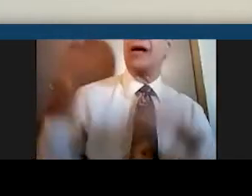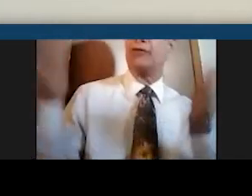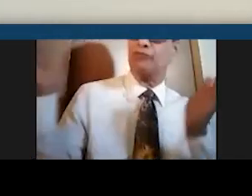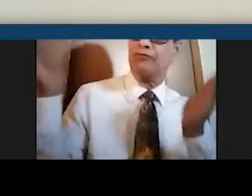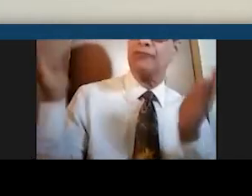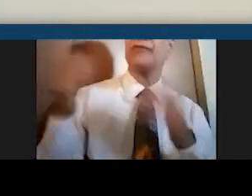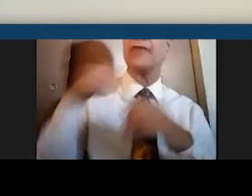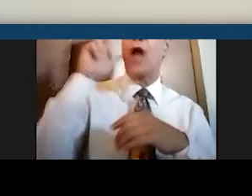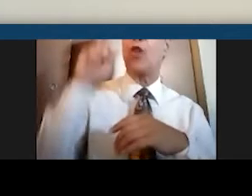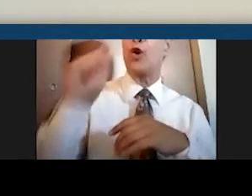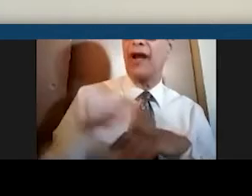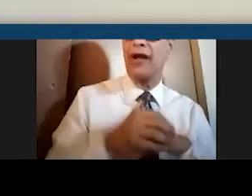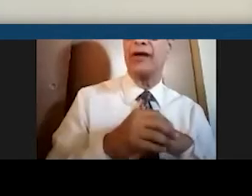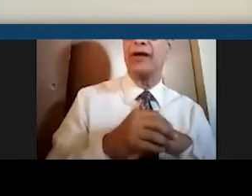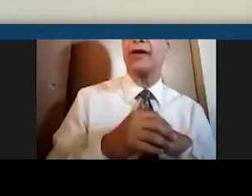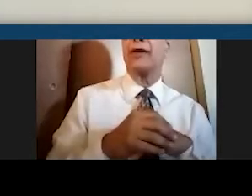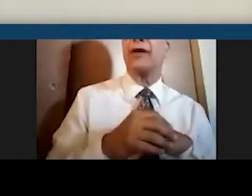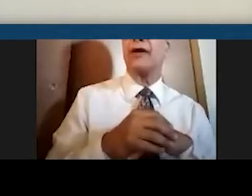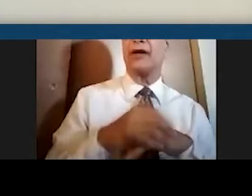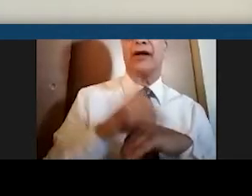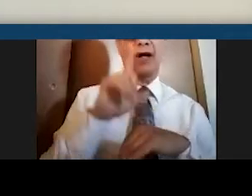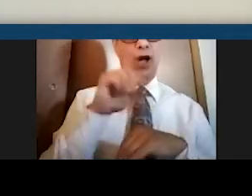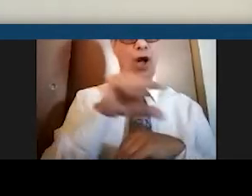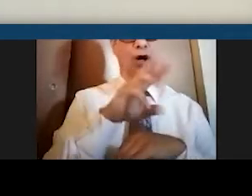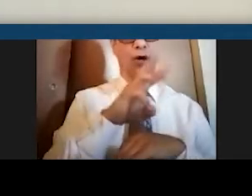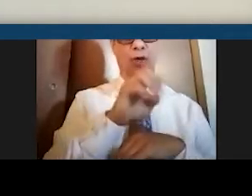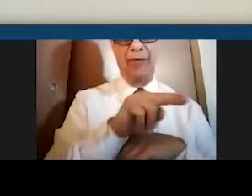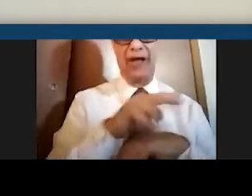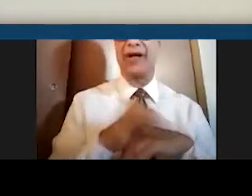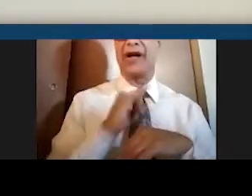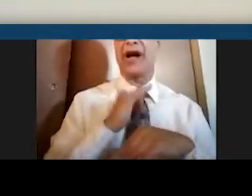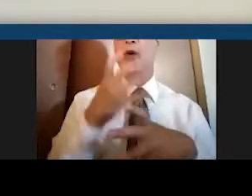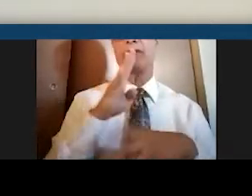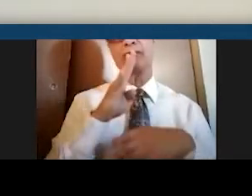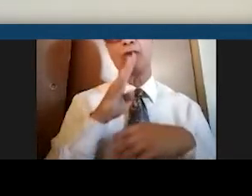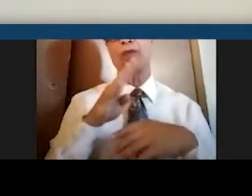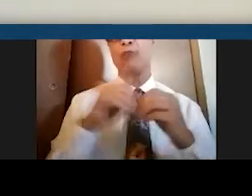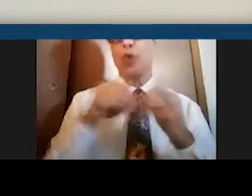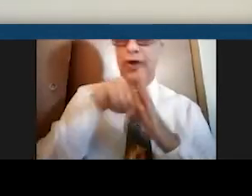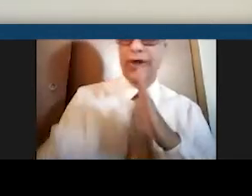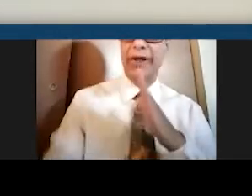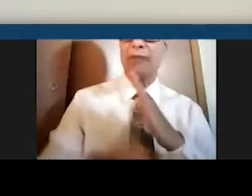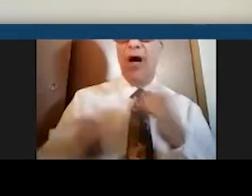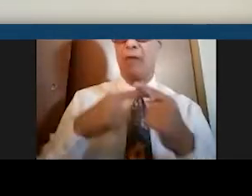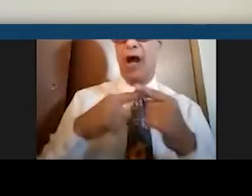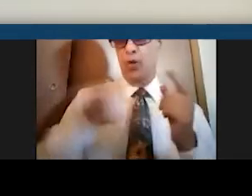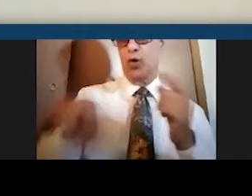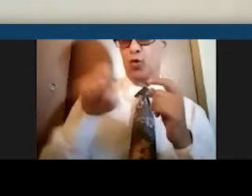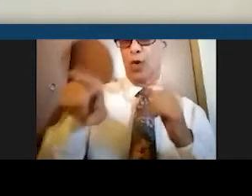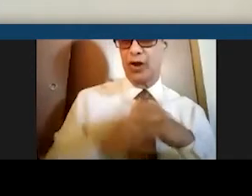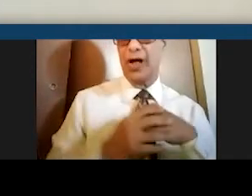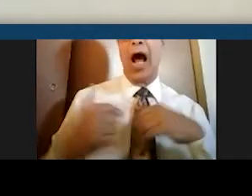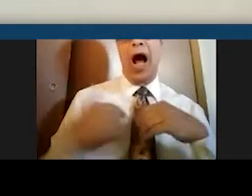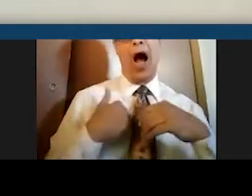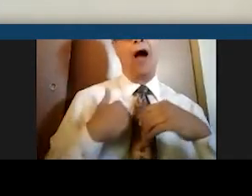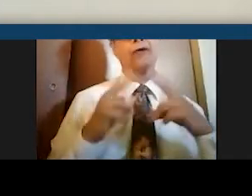other day as Hmong women, and I'm going to go a little deeper on this question. I was very lucky